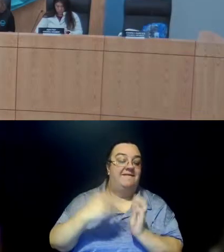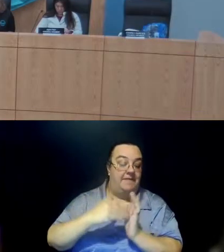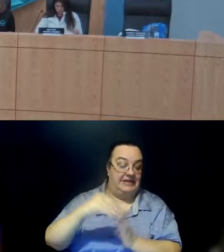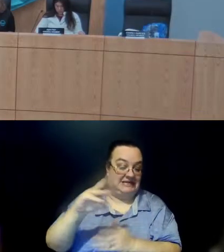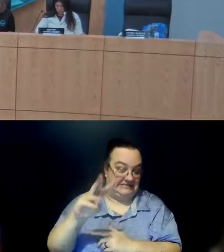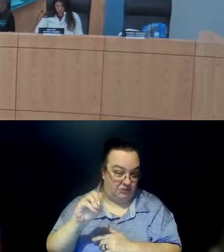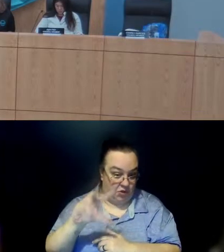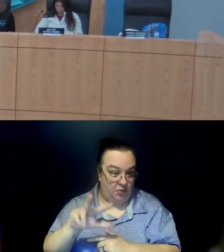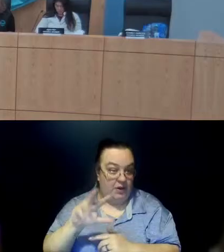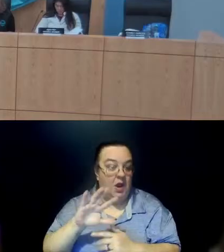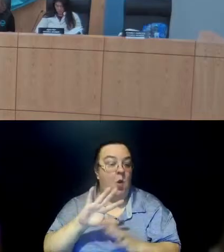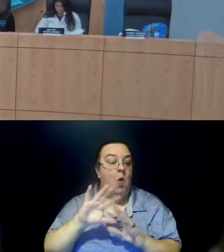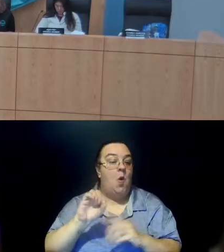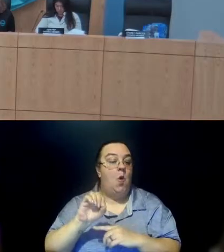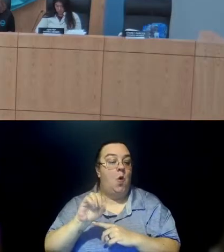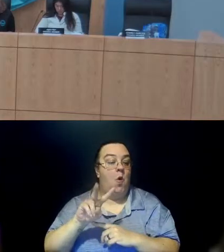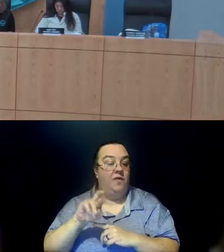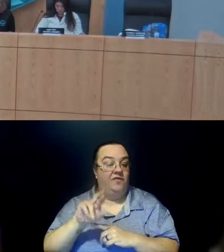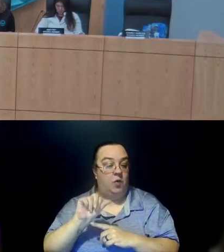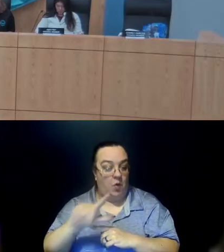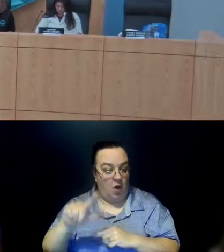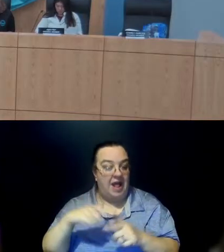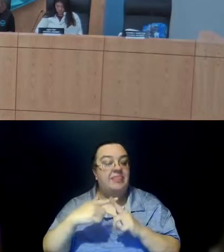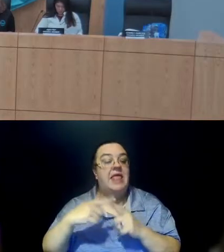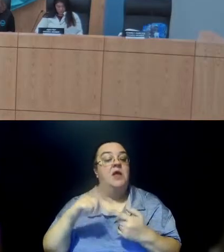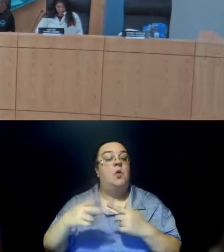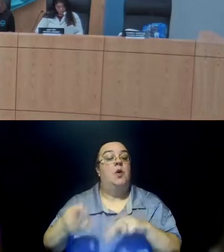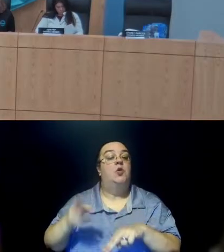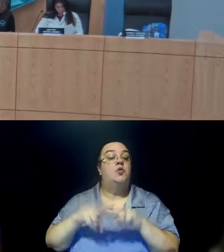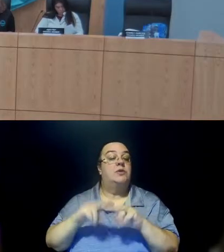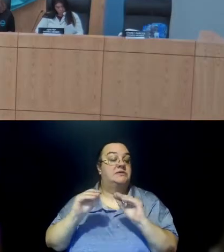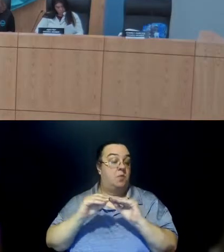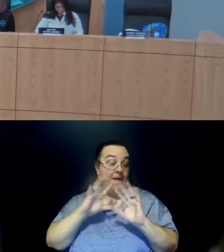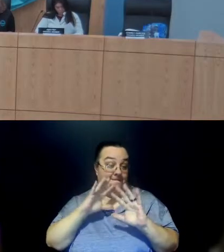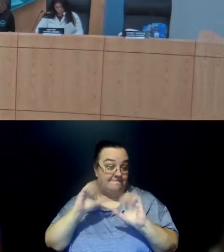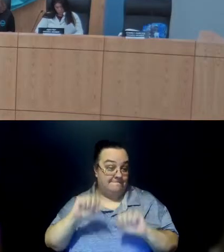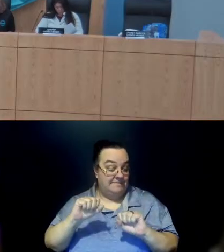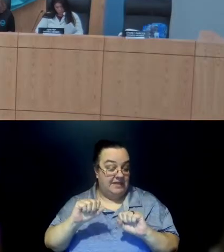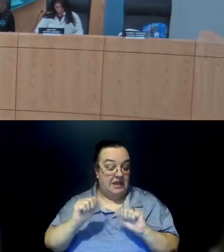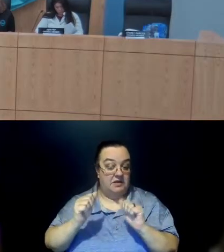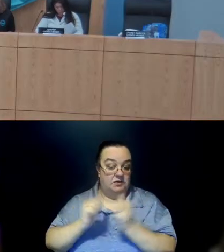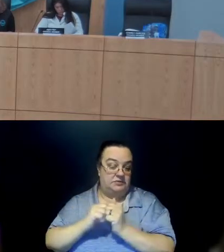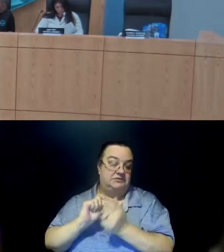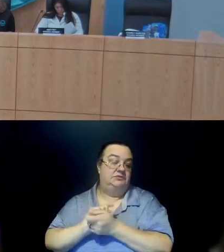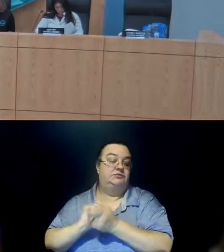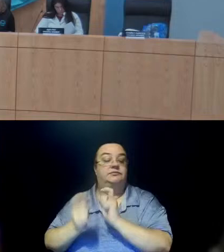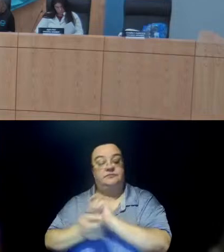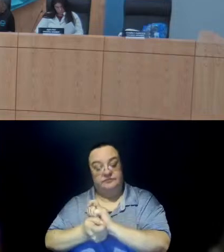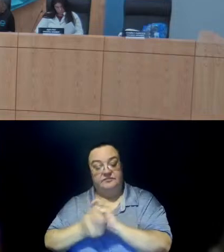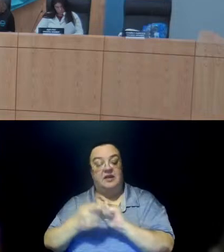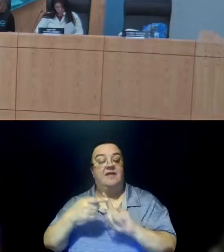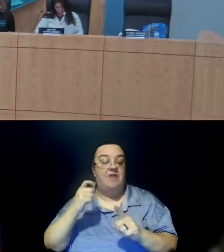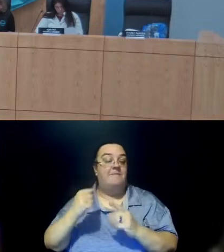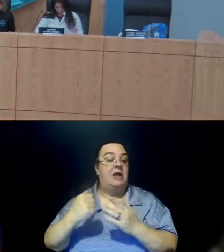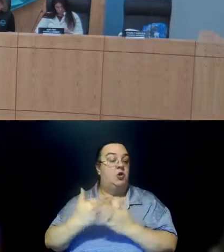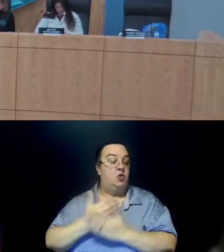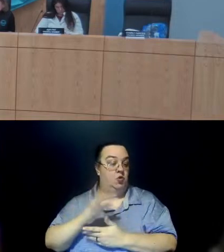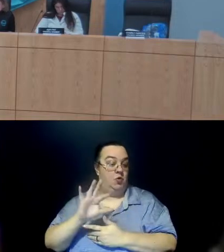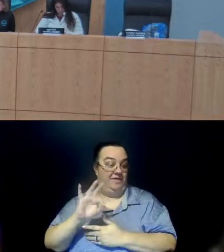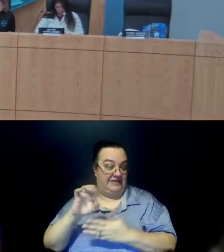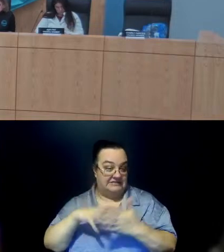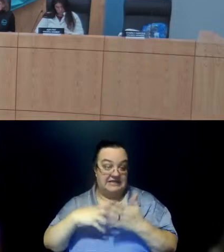and then to increase further, potentially with changes to the, from a new fee schedule. Go